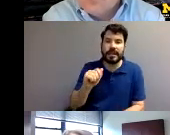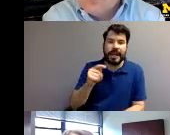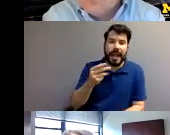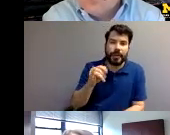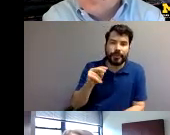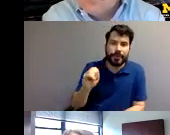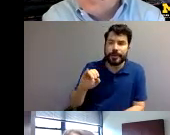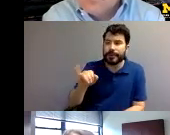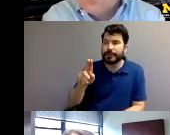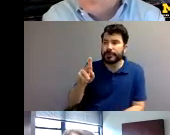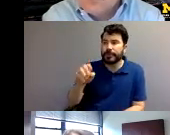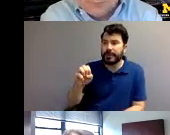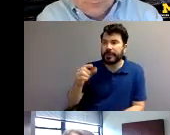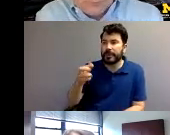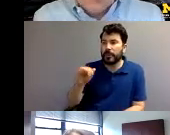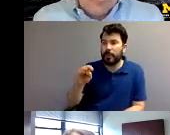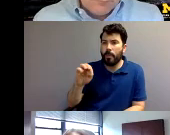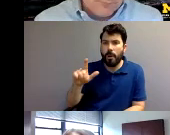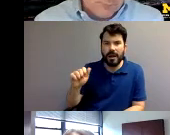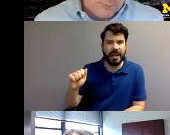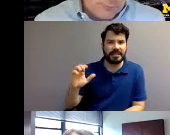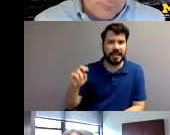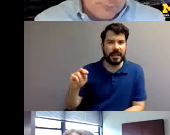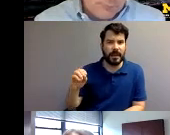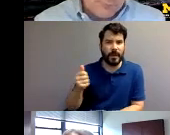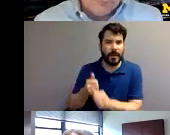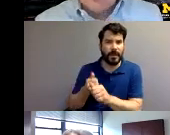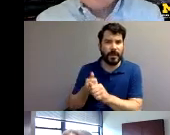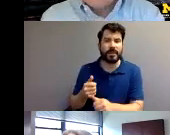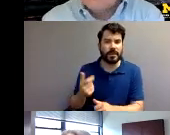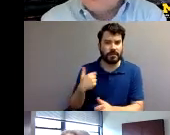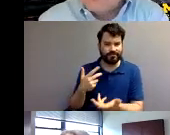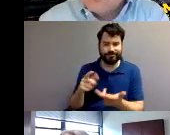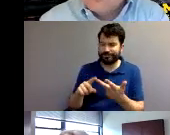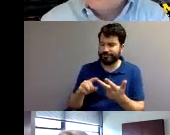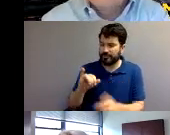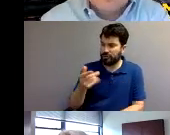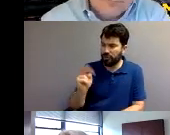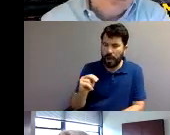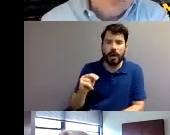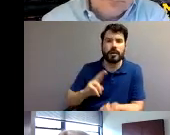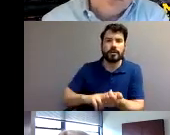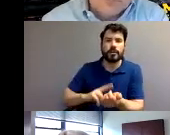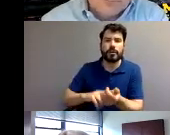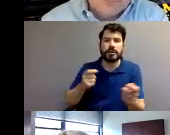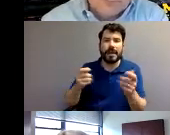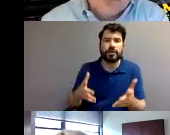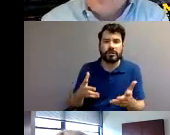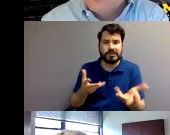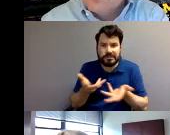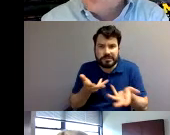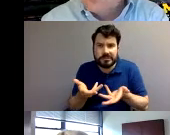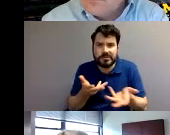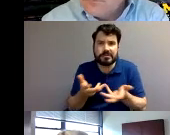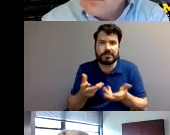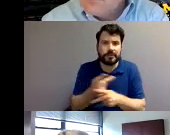is our ACNO in the emergency room, and work closely with John, our nurse manager. And so, David, I'm not certain